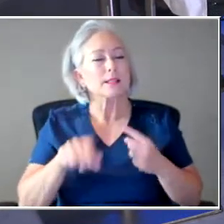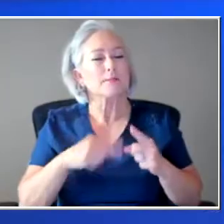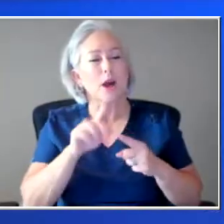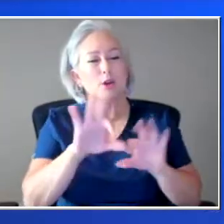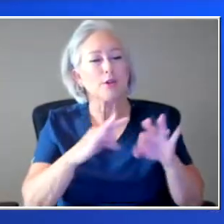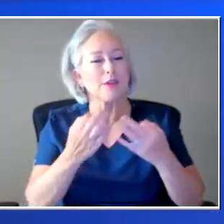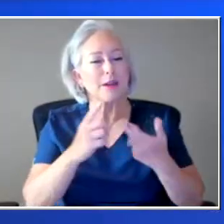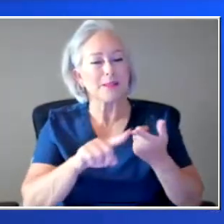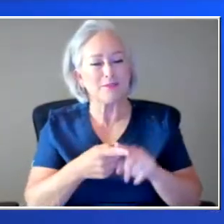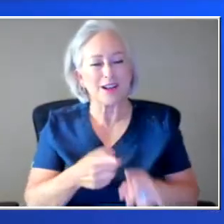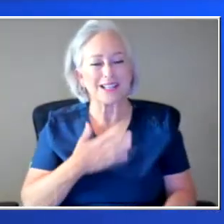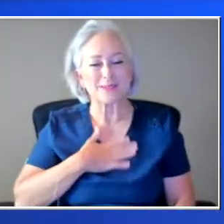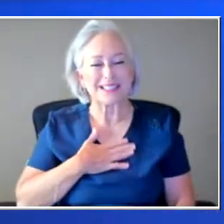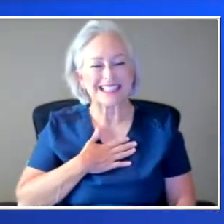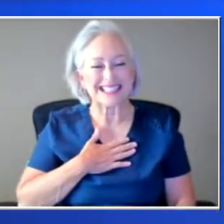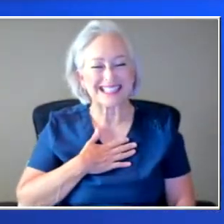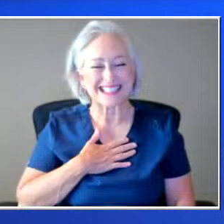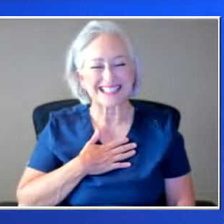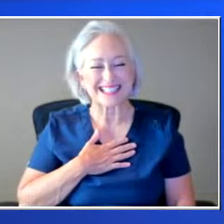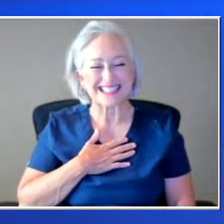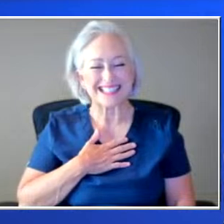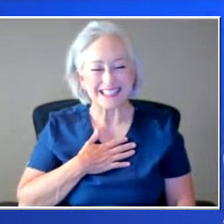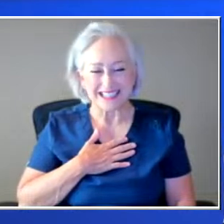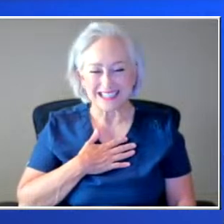were phenomenal.